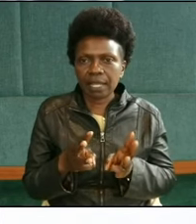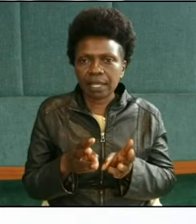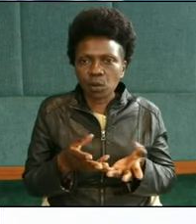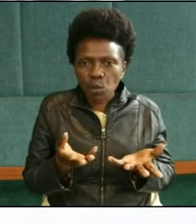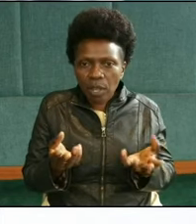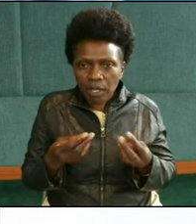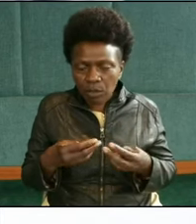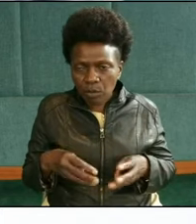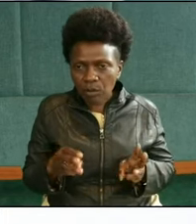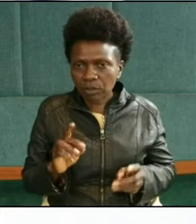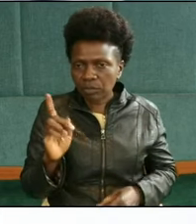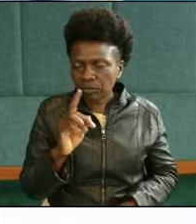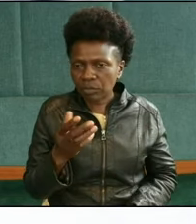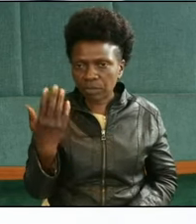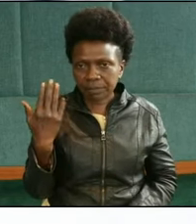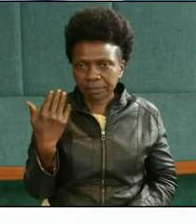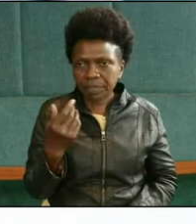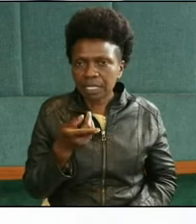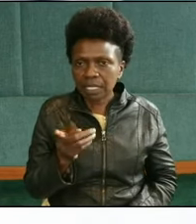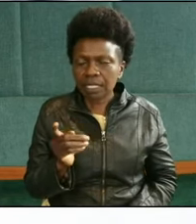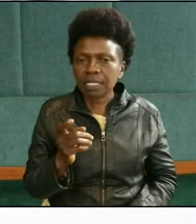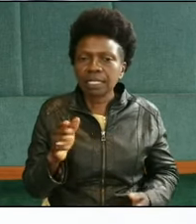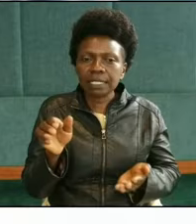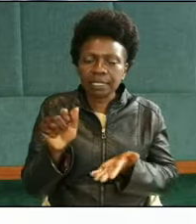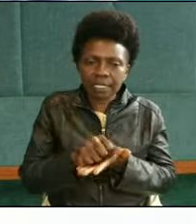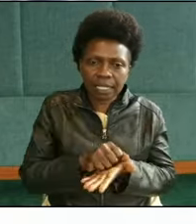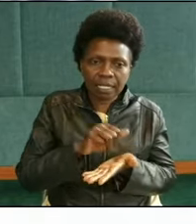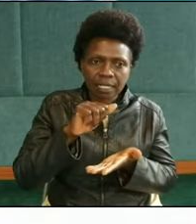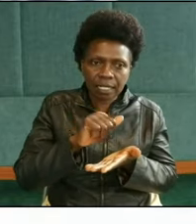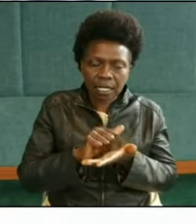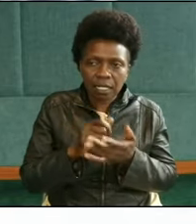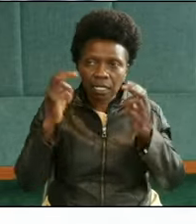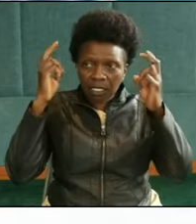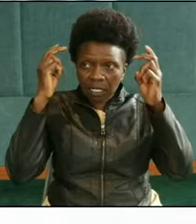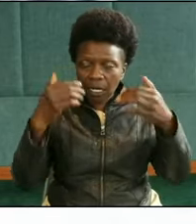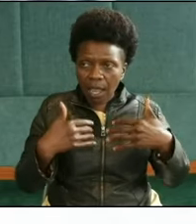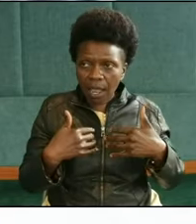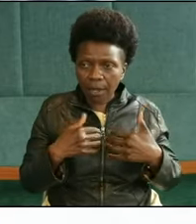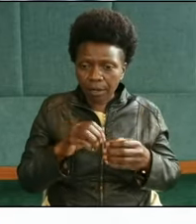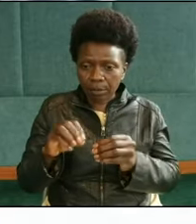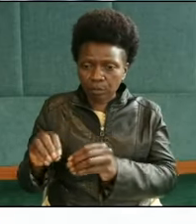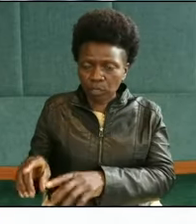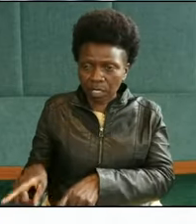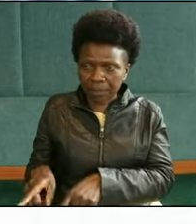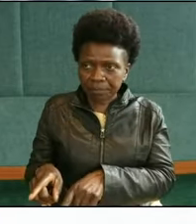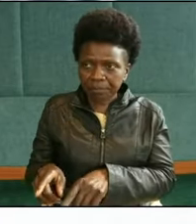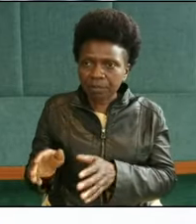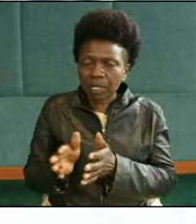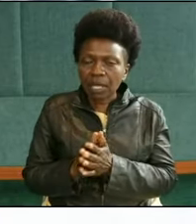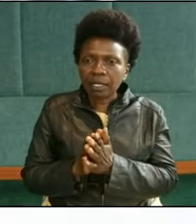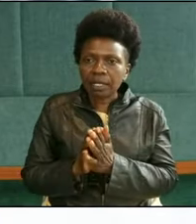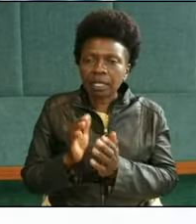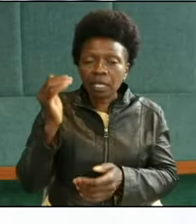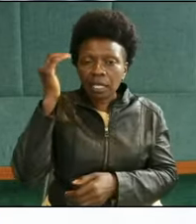to everlasting life. The seal that Satan had put, and he